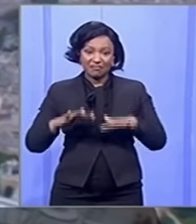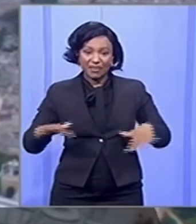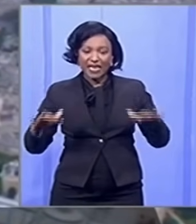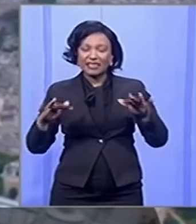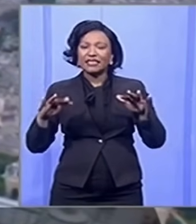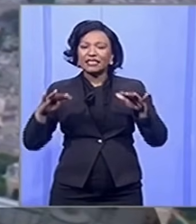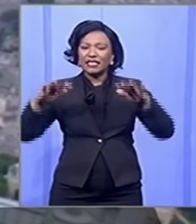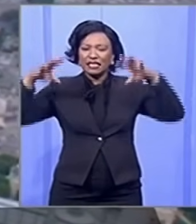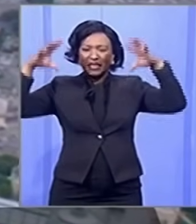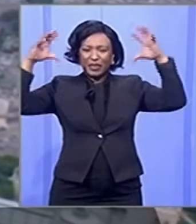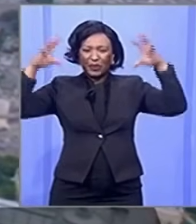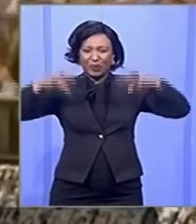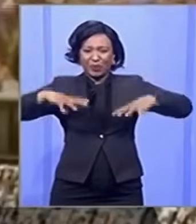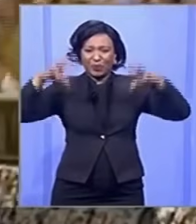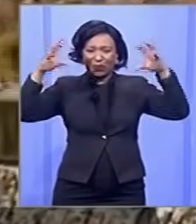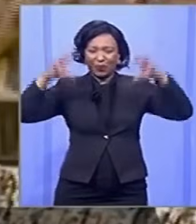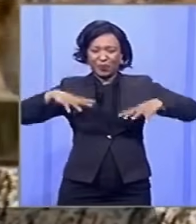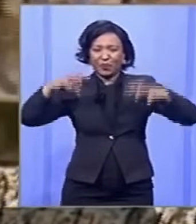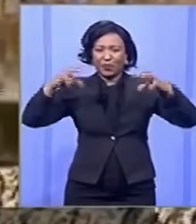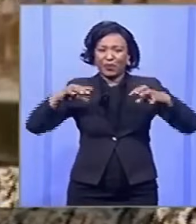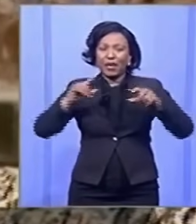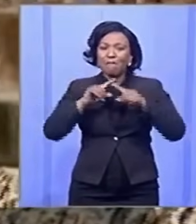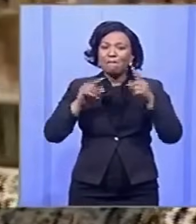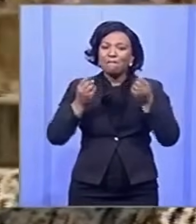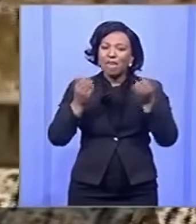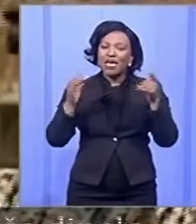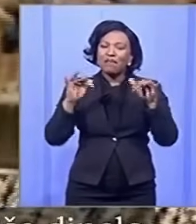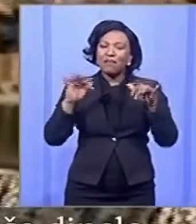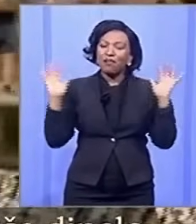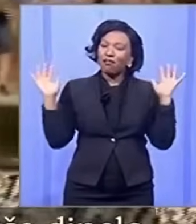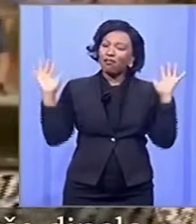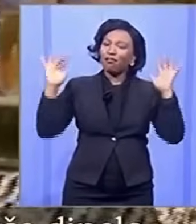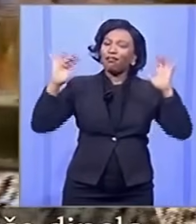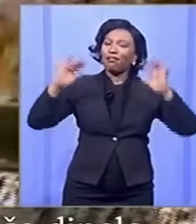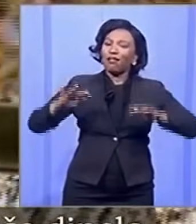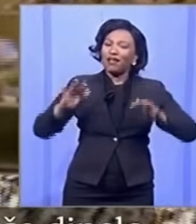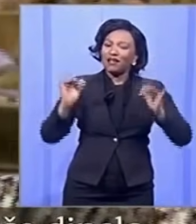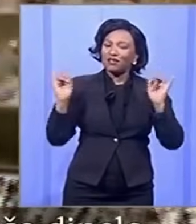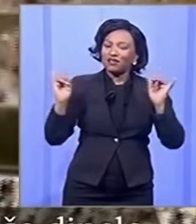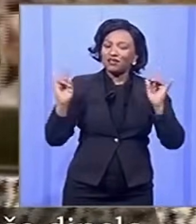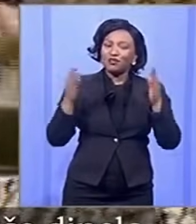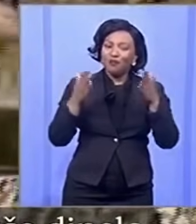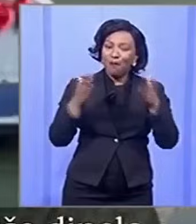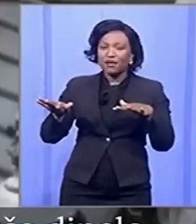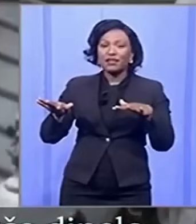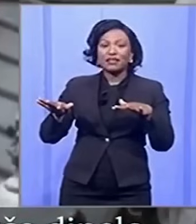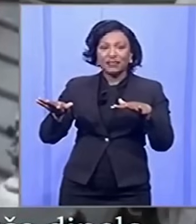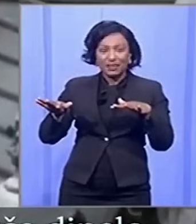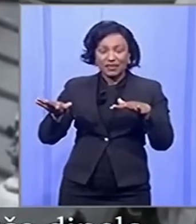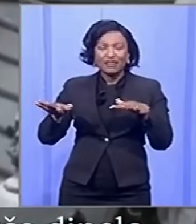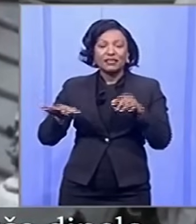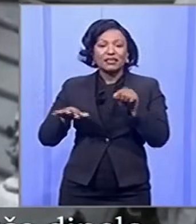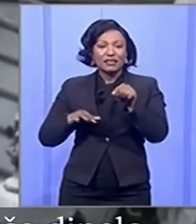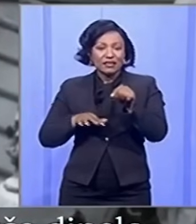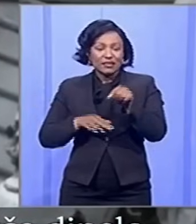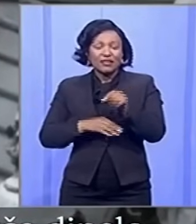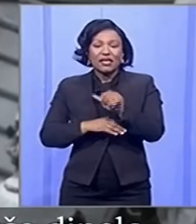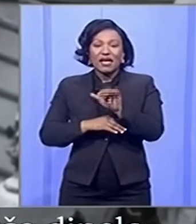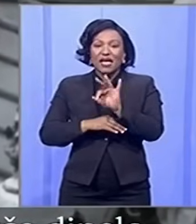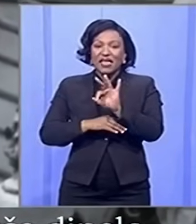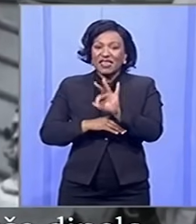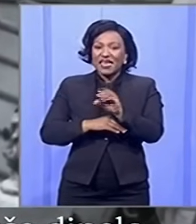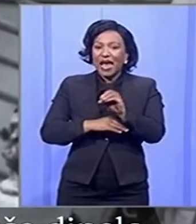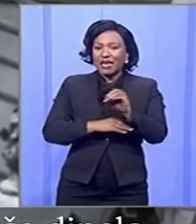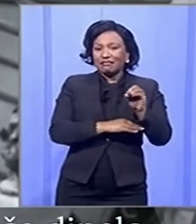tša babogedi ba tsenetše moletlo wa go bula dipapadi tša di-Olimpiki semmušo mararo e be e